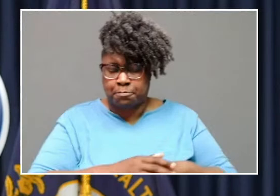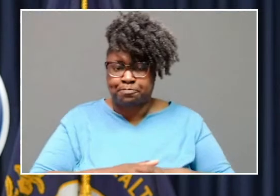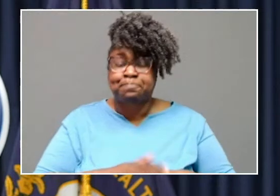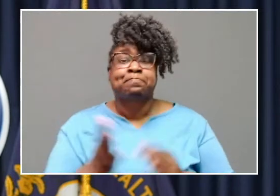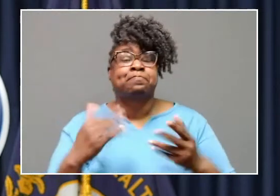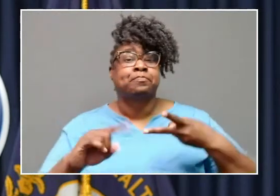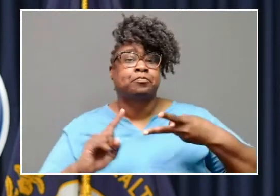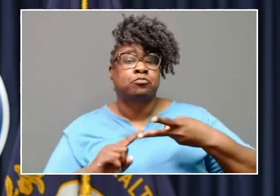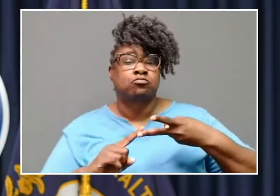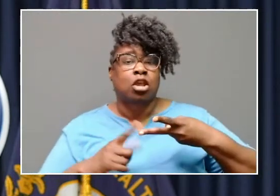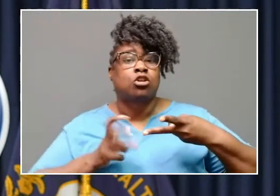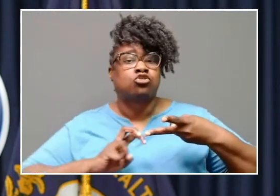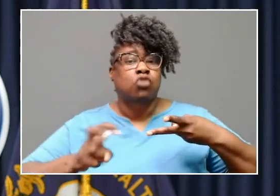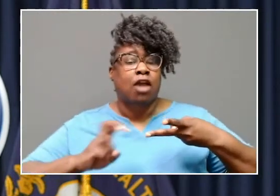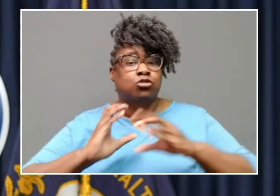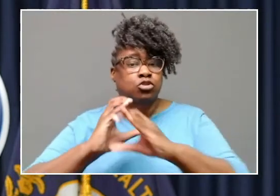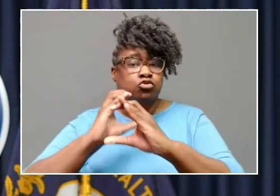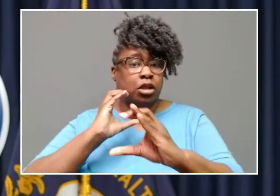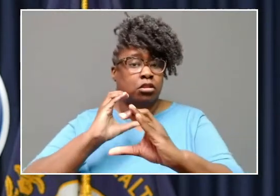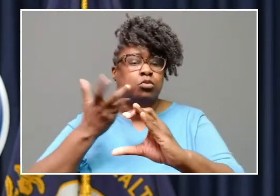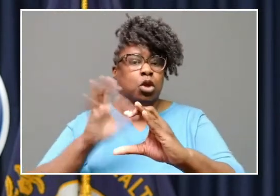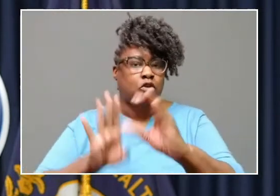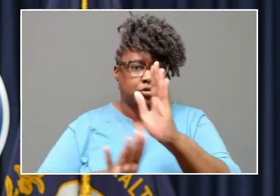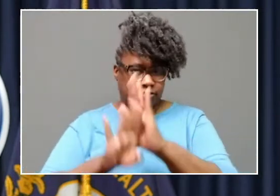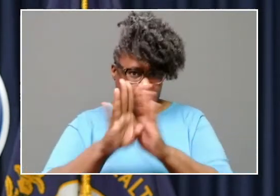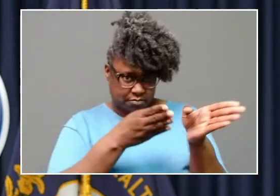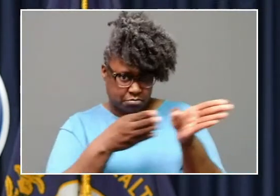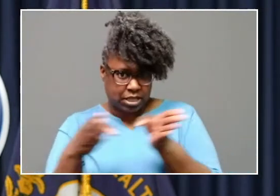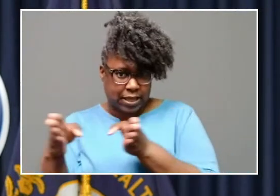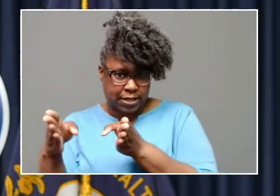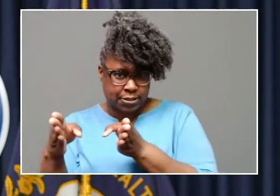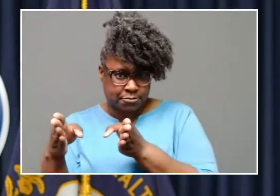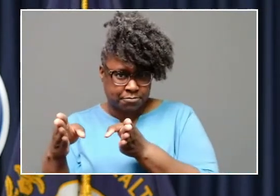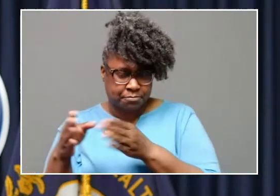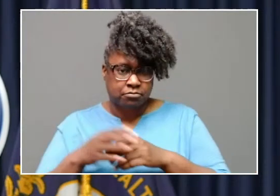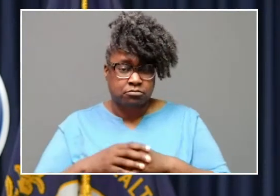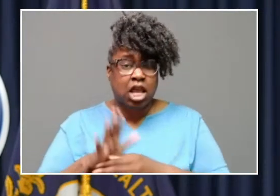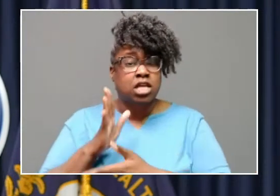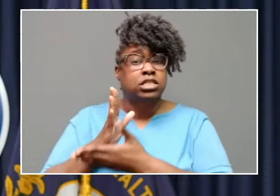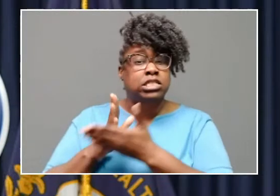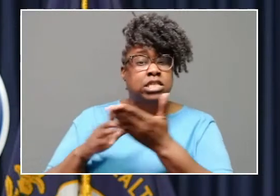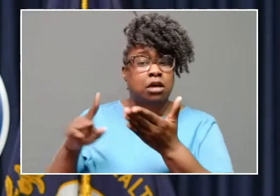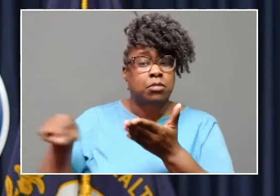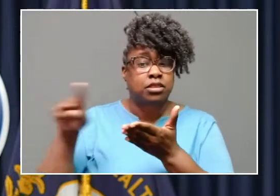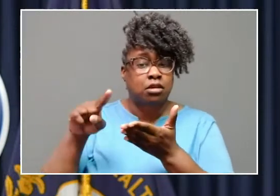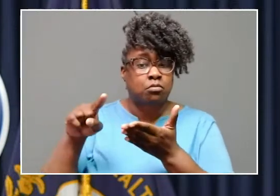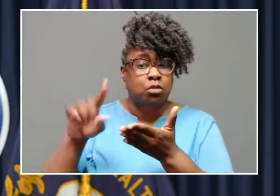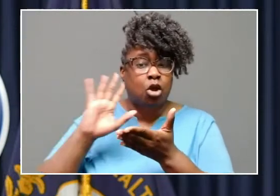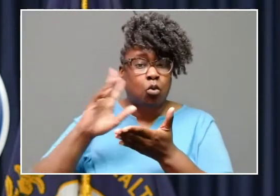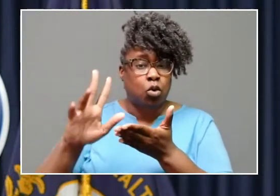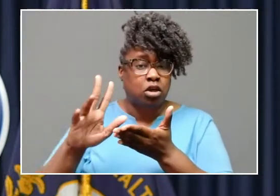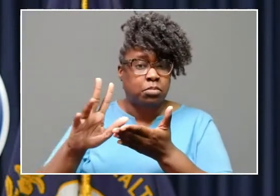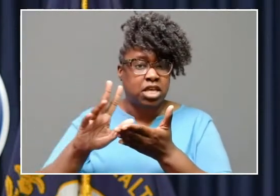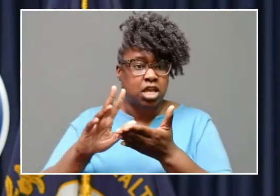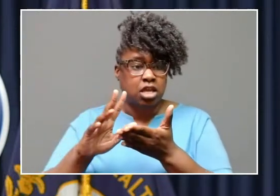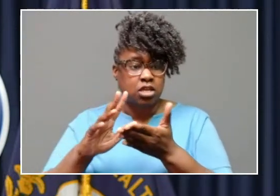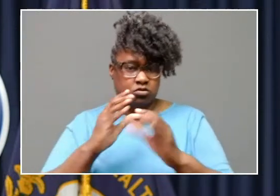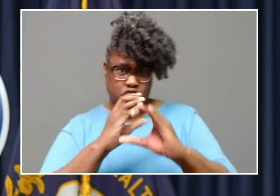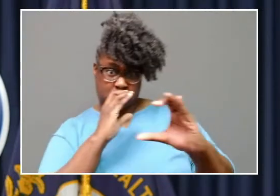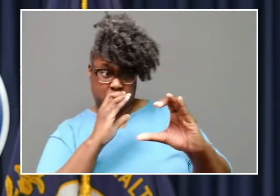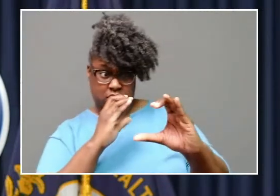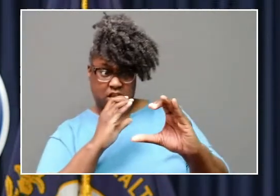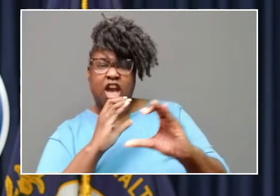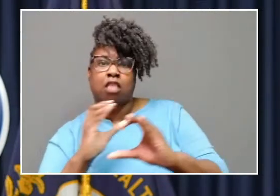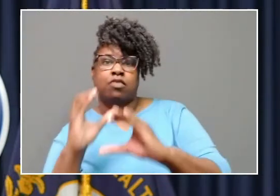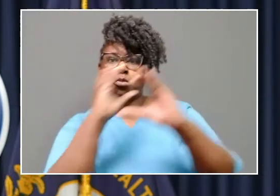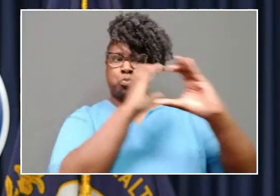actually developed a plan that we are working through. Some of them are going to be stored for the next time we need them. Some